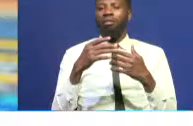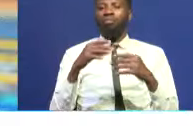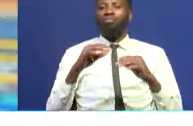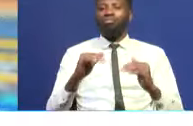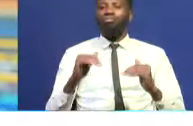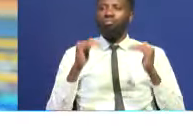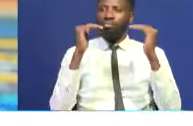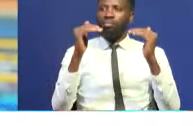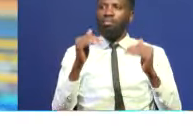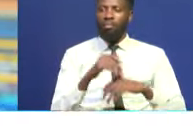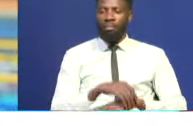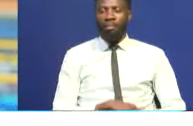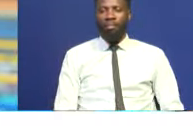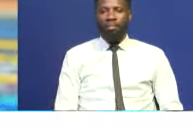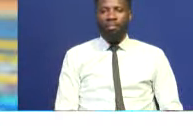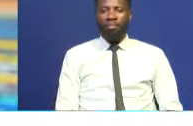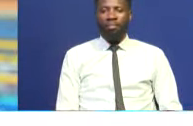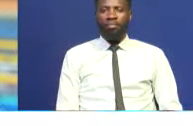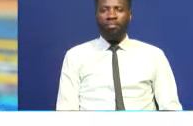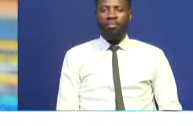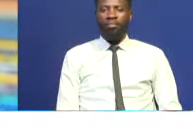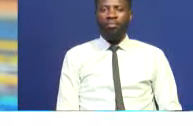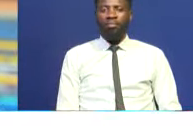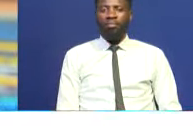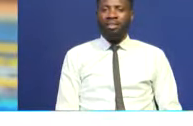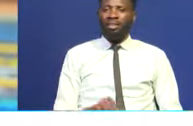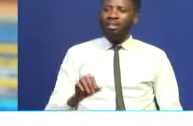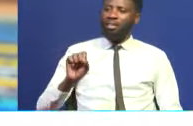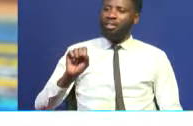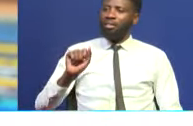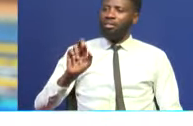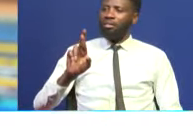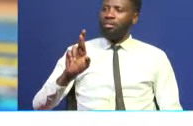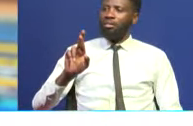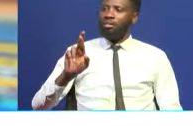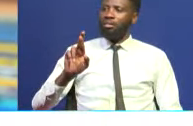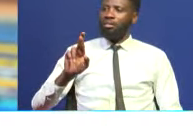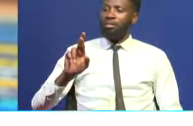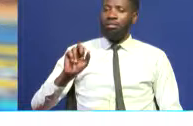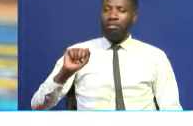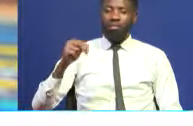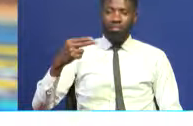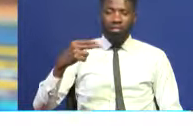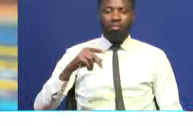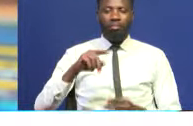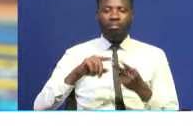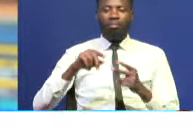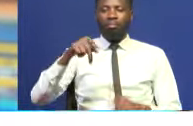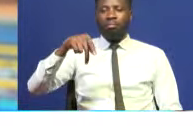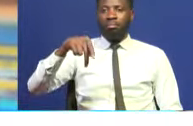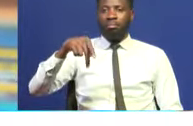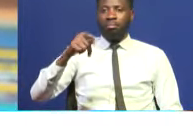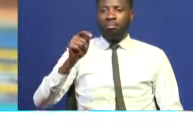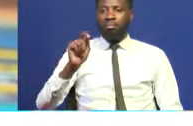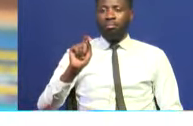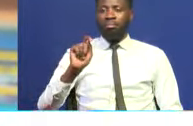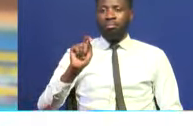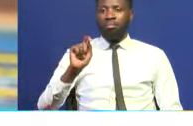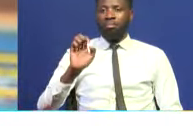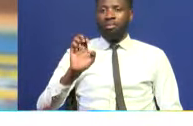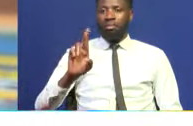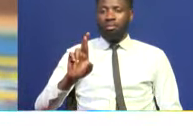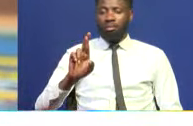like Sarah Mose, we have seen Peter Ndegwa breaking records here in their personal best and